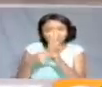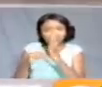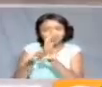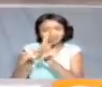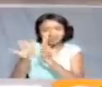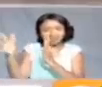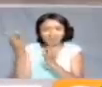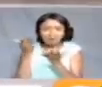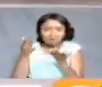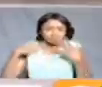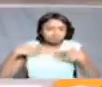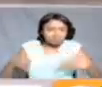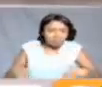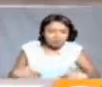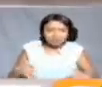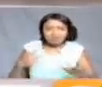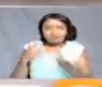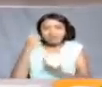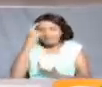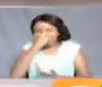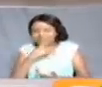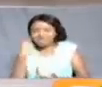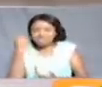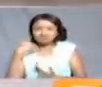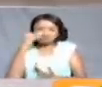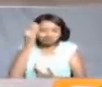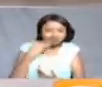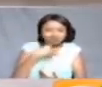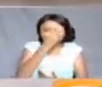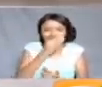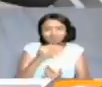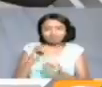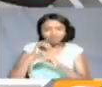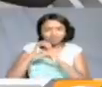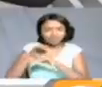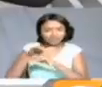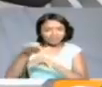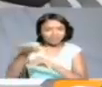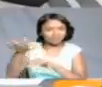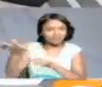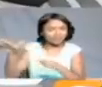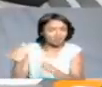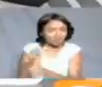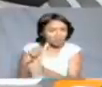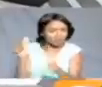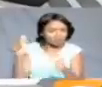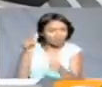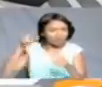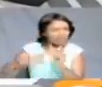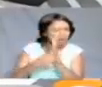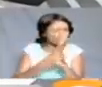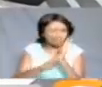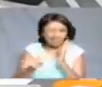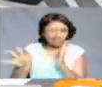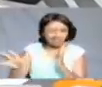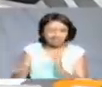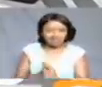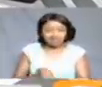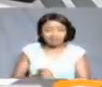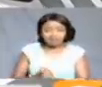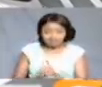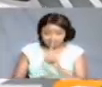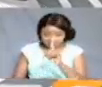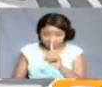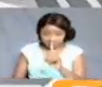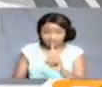in, and then build to something a bit more substantial? Now, that's where we're talking about brand commercialization. Okay, when you look at it as this, you've